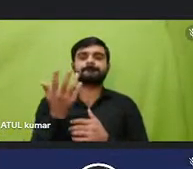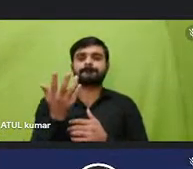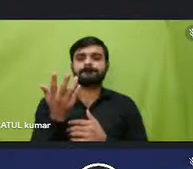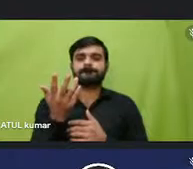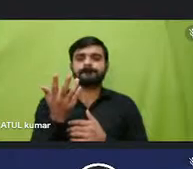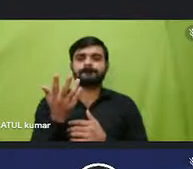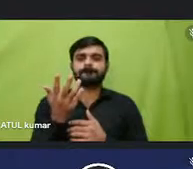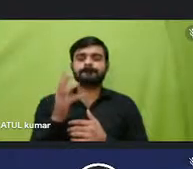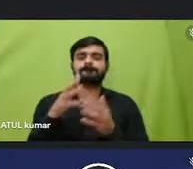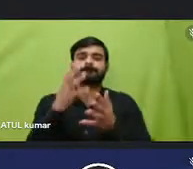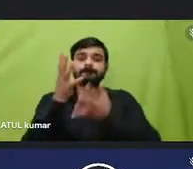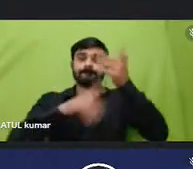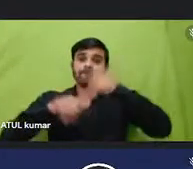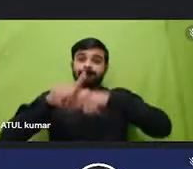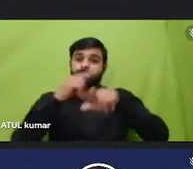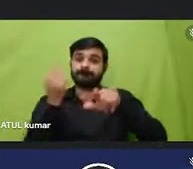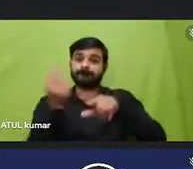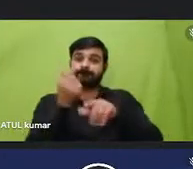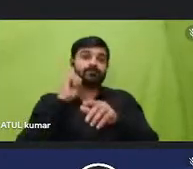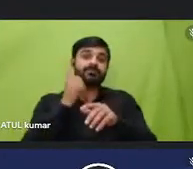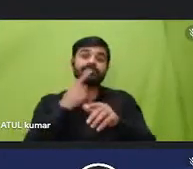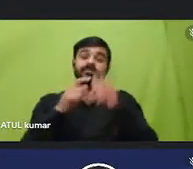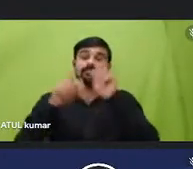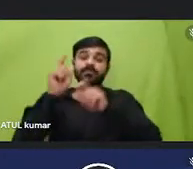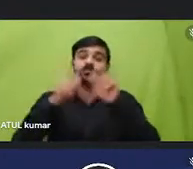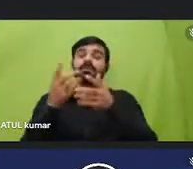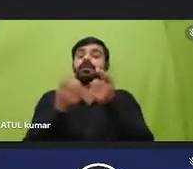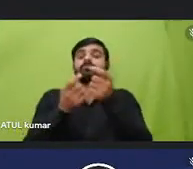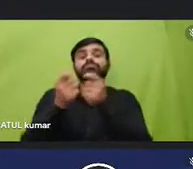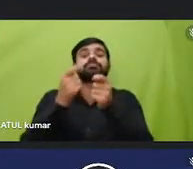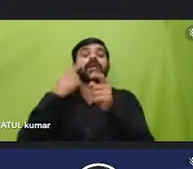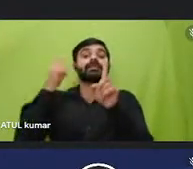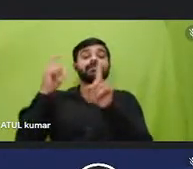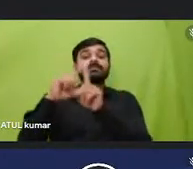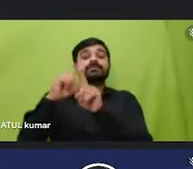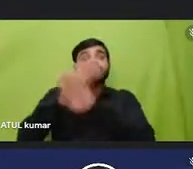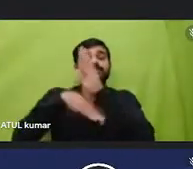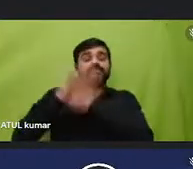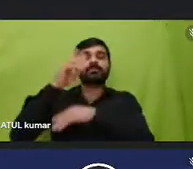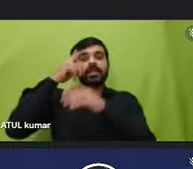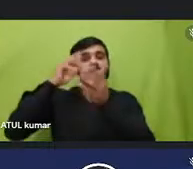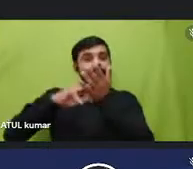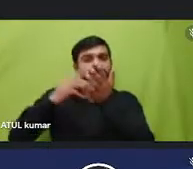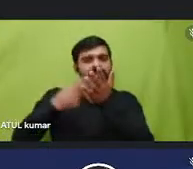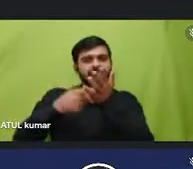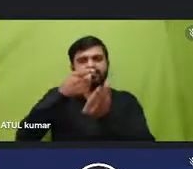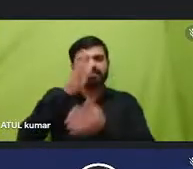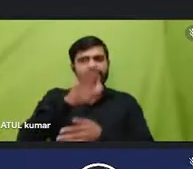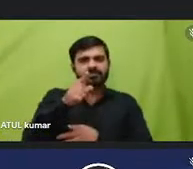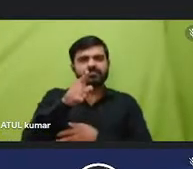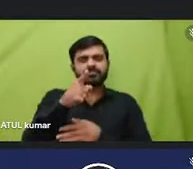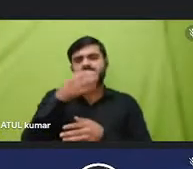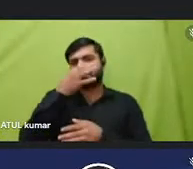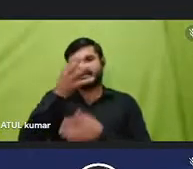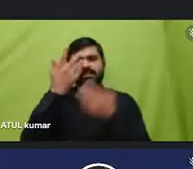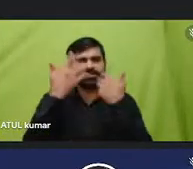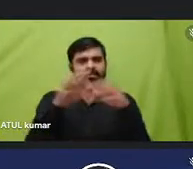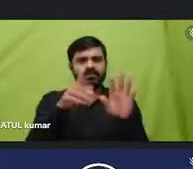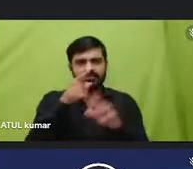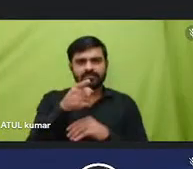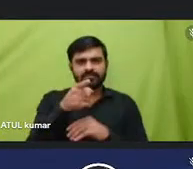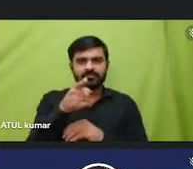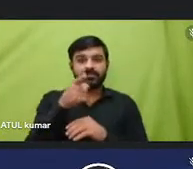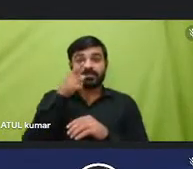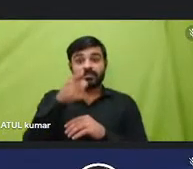How can sign language be used for deaf people with moderate intellectual disabilities? Well, I think you have to ask the question,